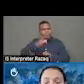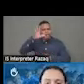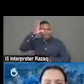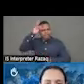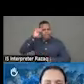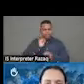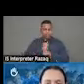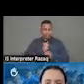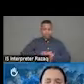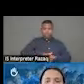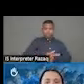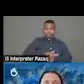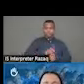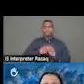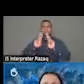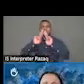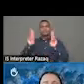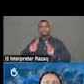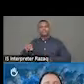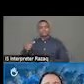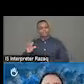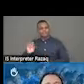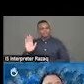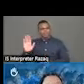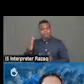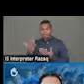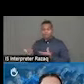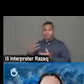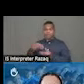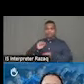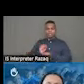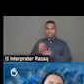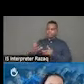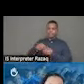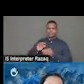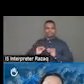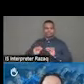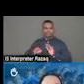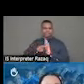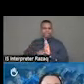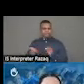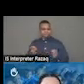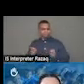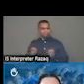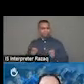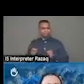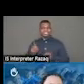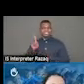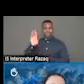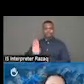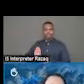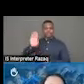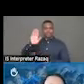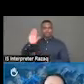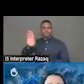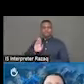Children Northwest Balkans. So Dalila, please can you share with us how you've shifted to online approaches to support